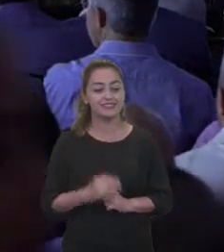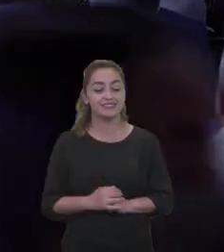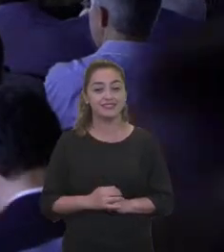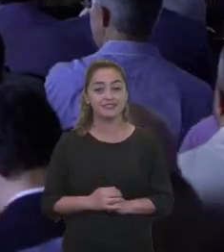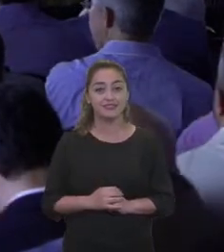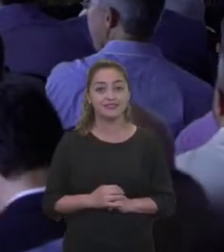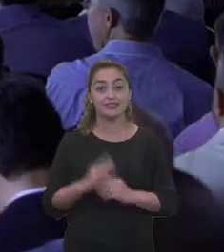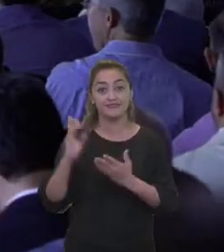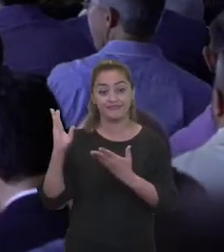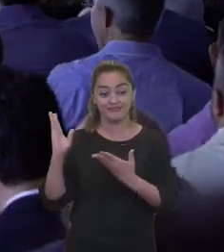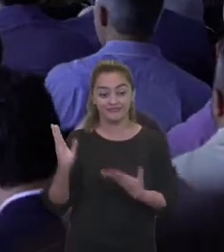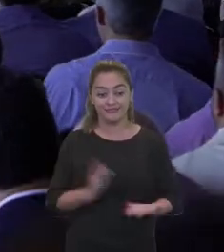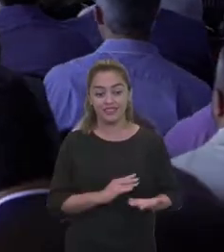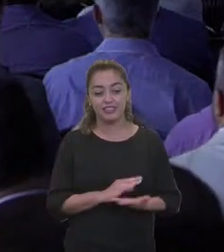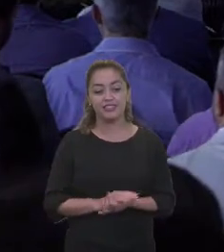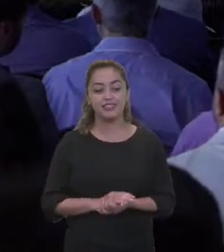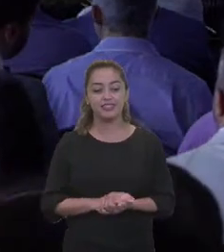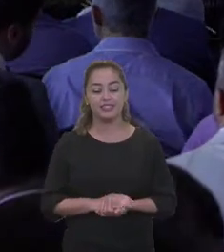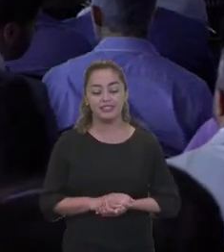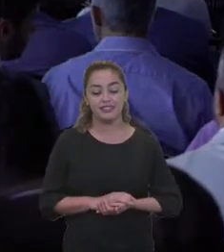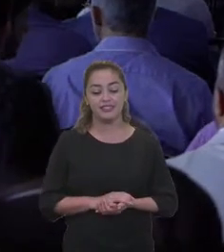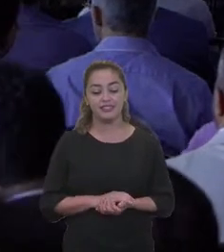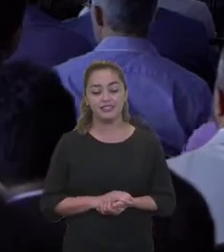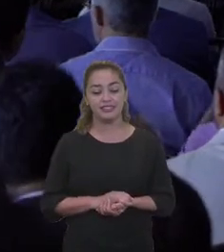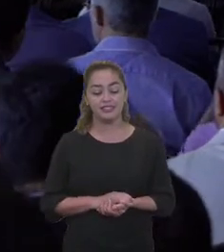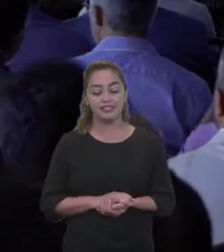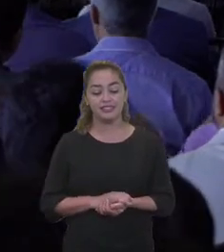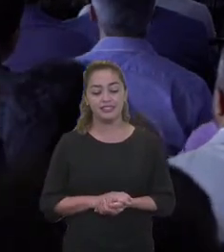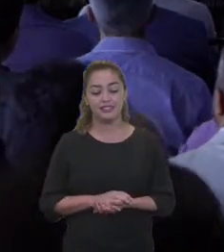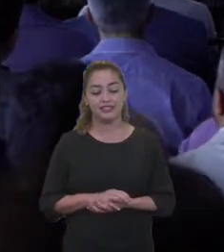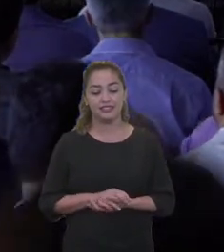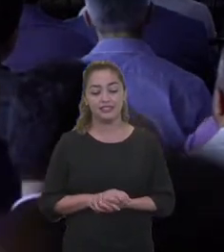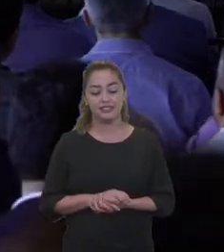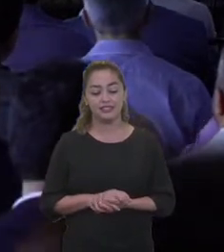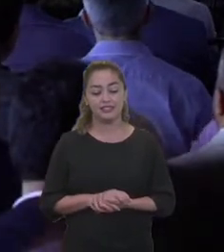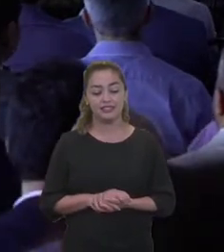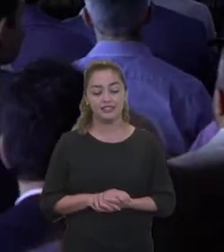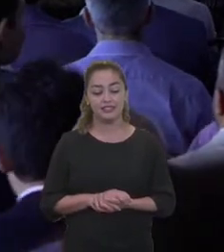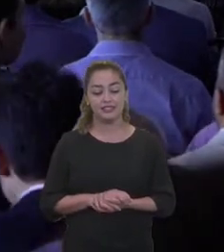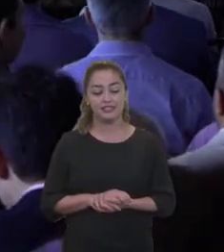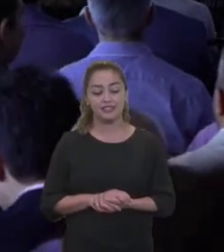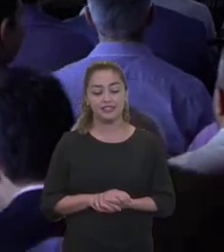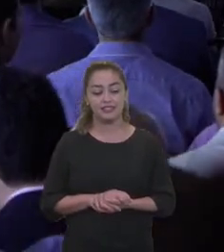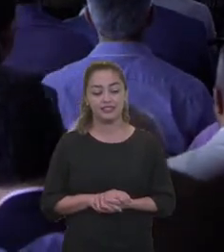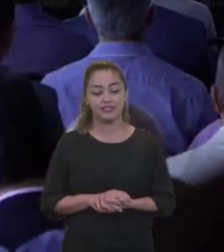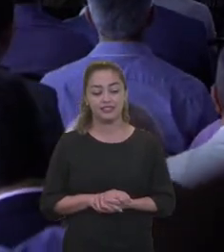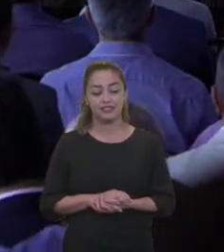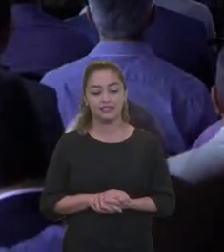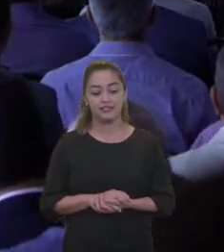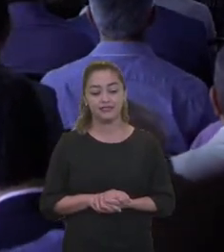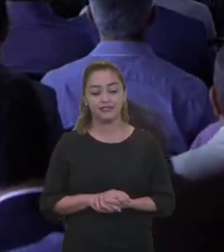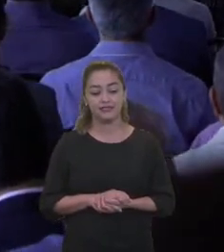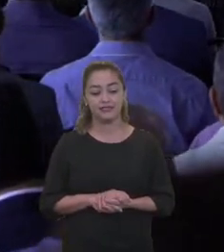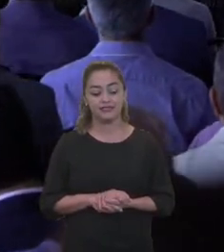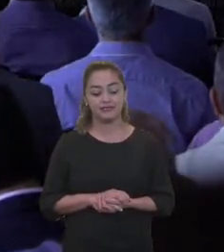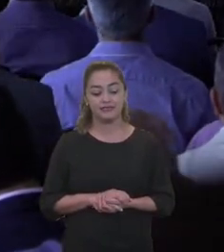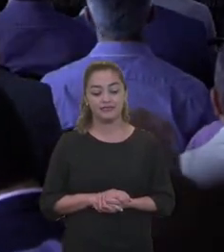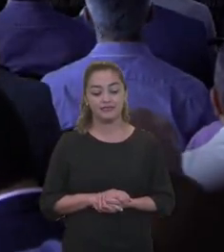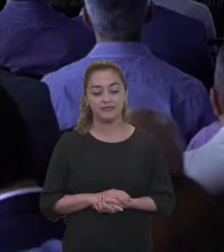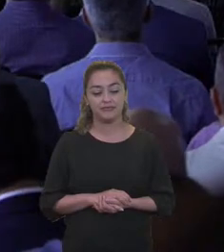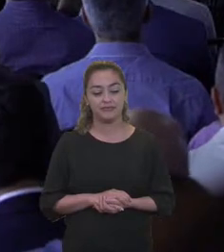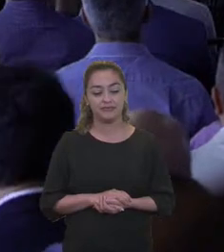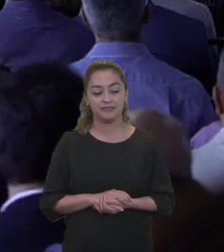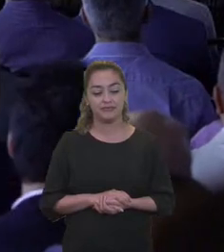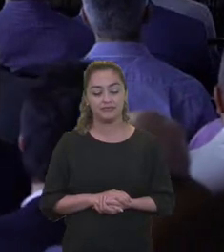He is a former partner at McKinsey & Company, co-founder of the Black Economic Institute, a research entity